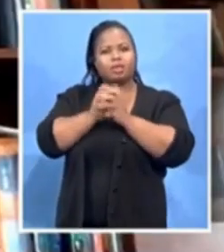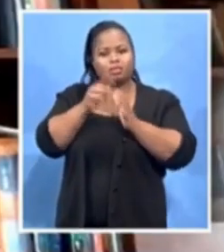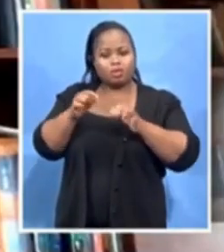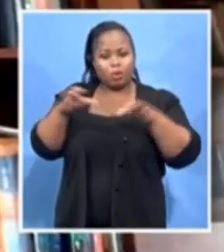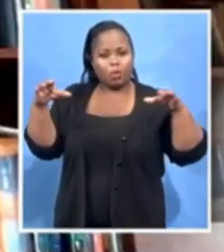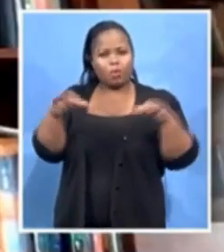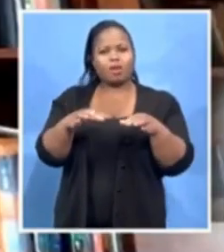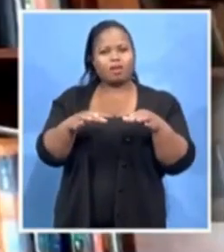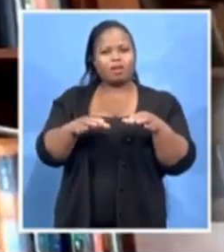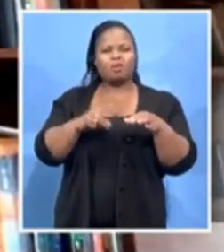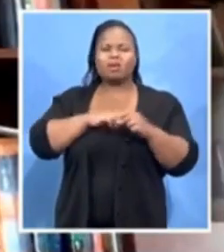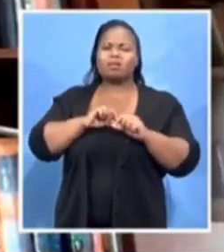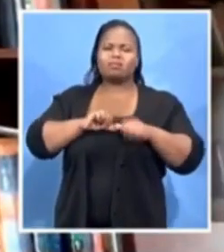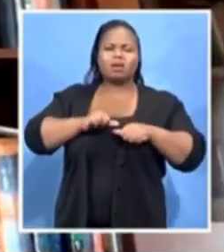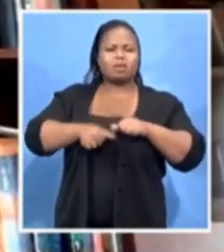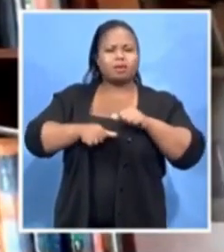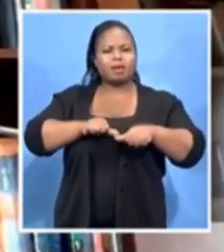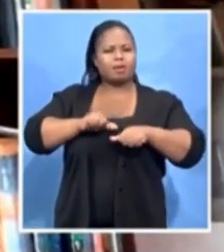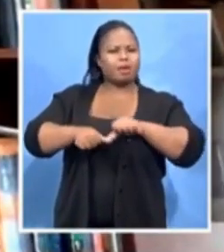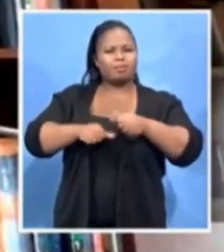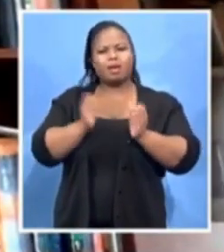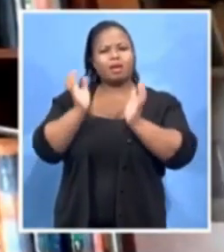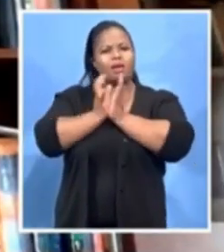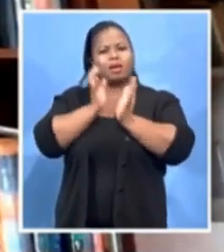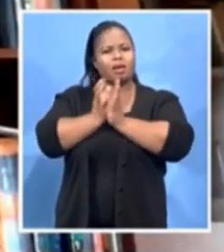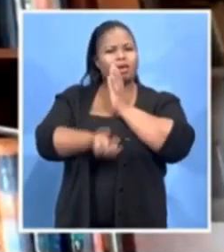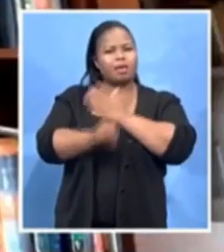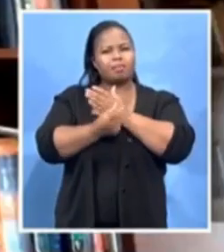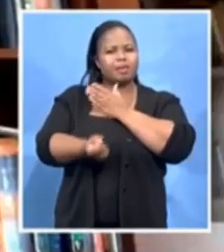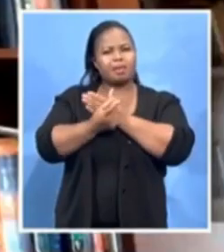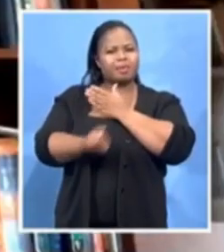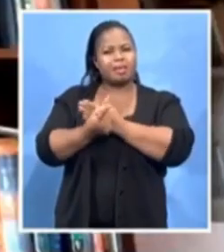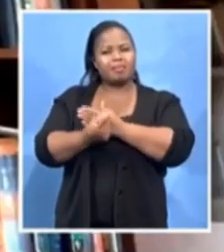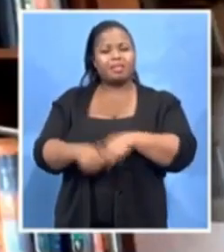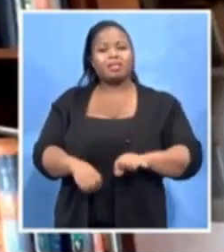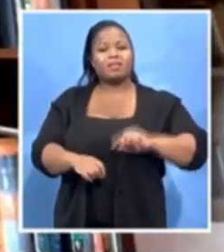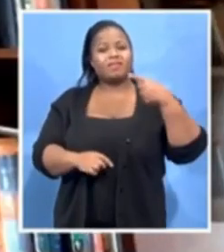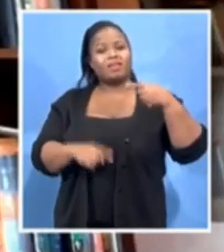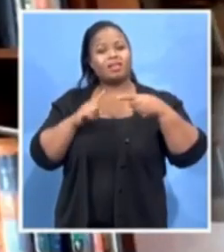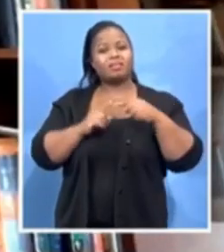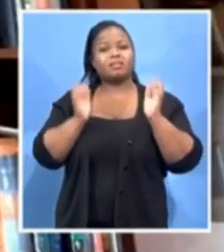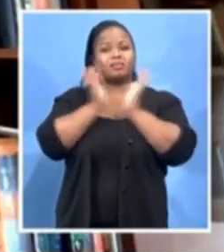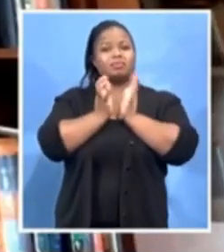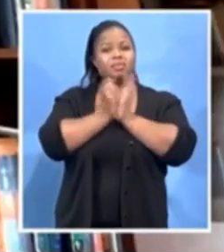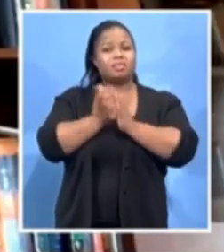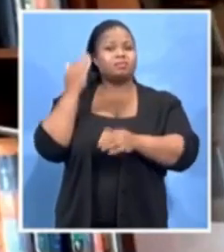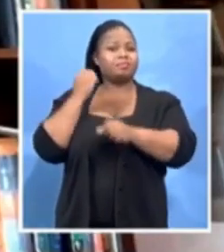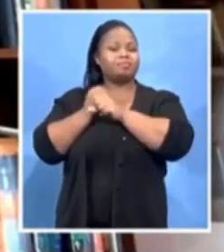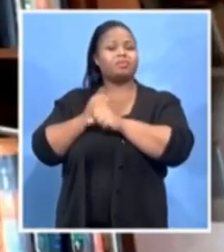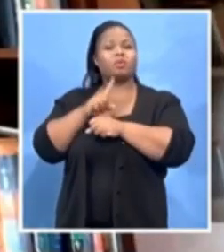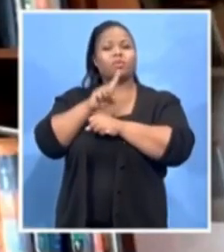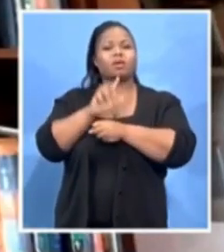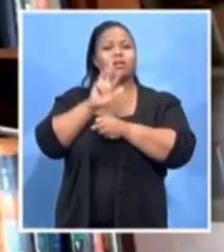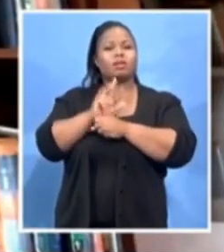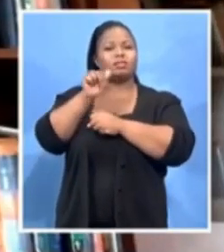that time. The first meeting that we see at that time is in 1960. In